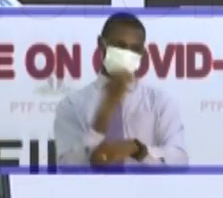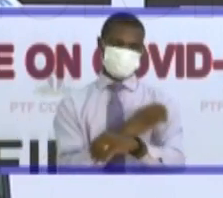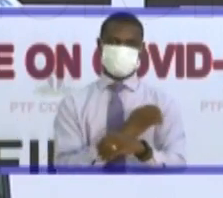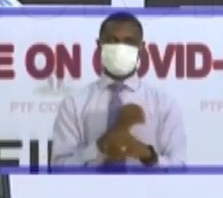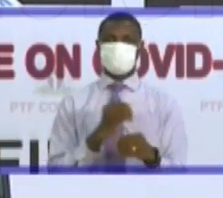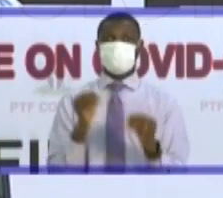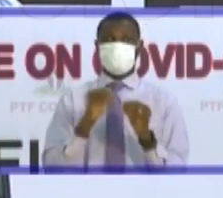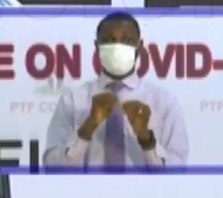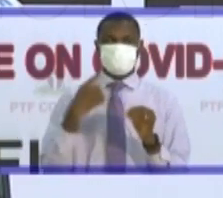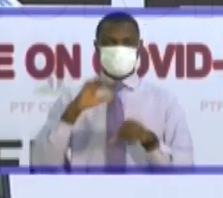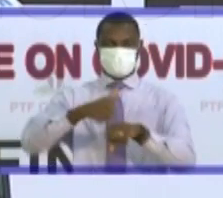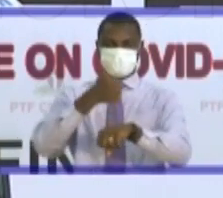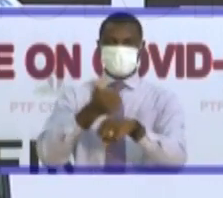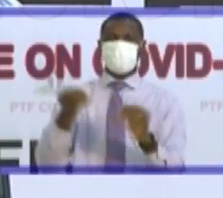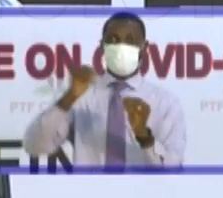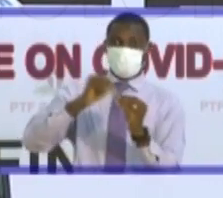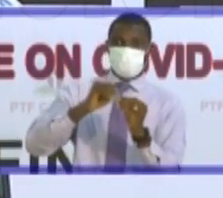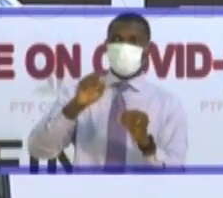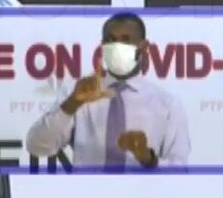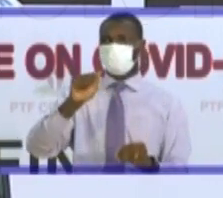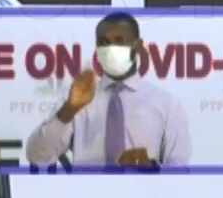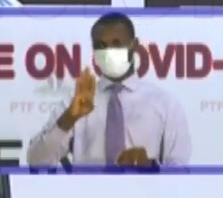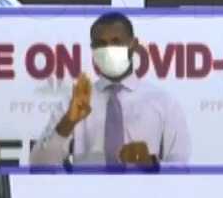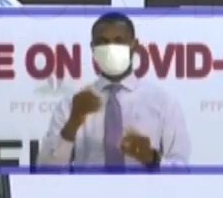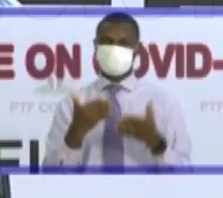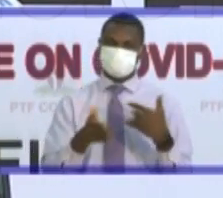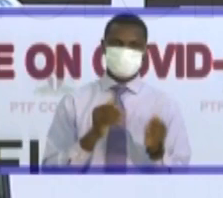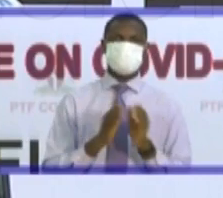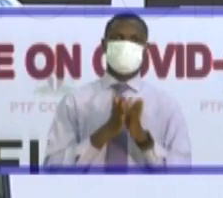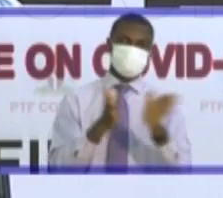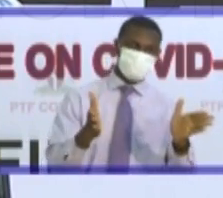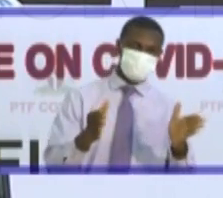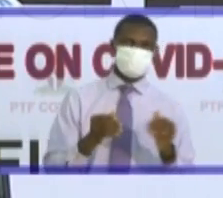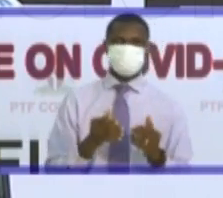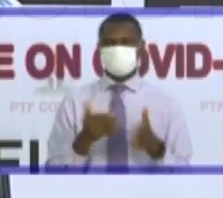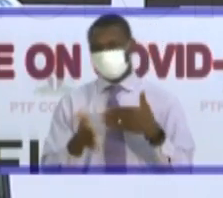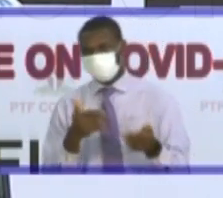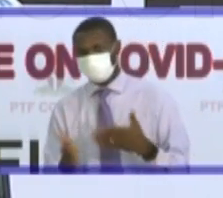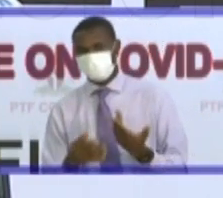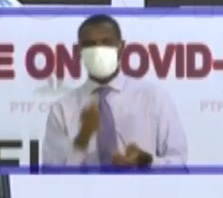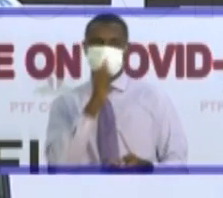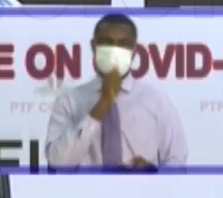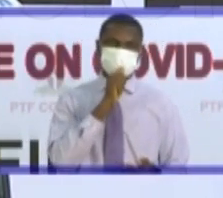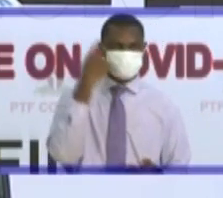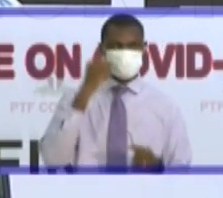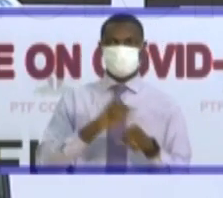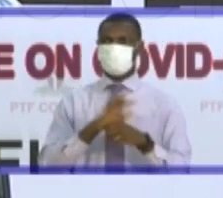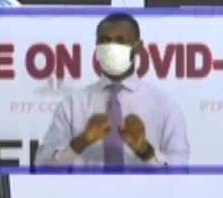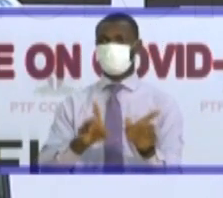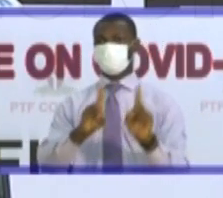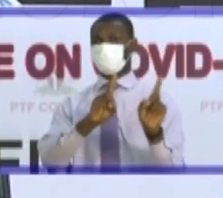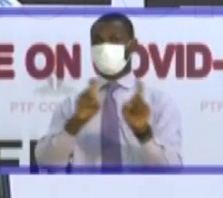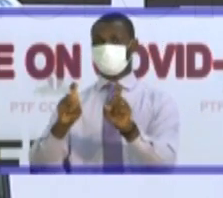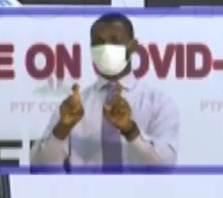activate additional laboratories, both public and private, for COVID-19